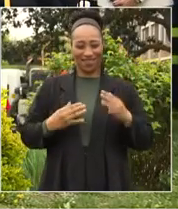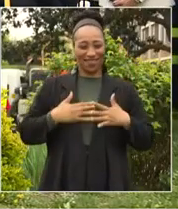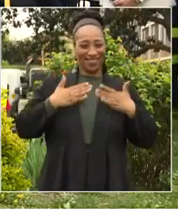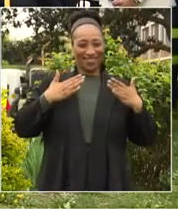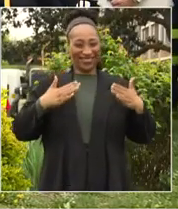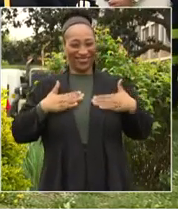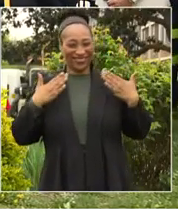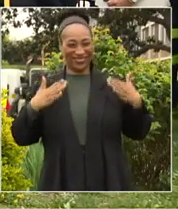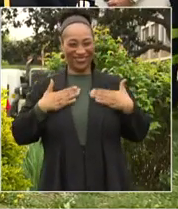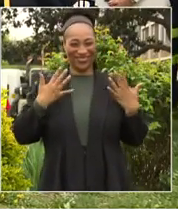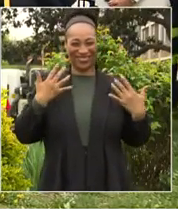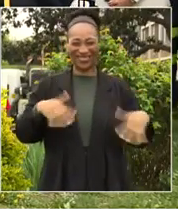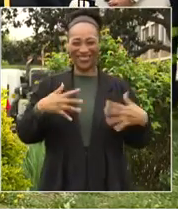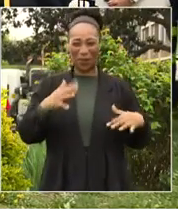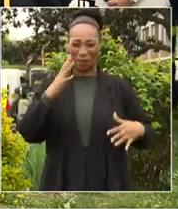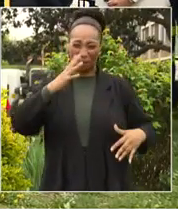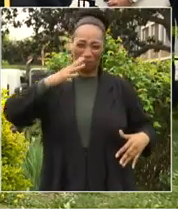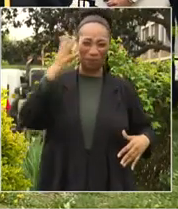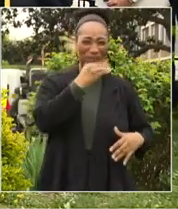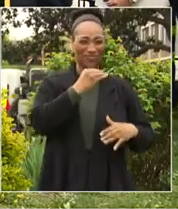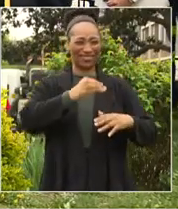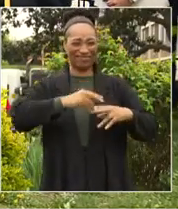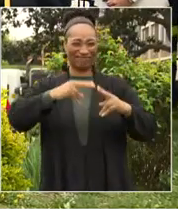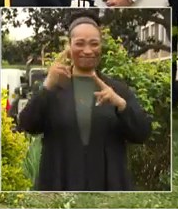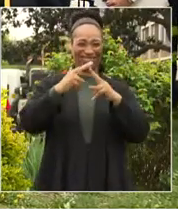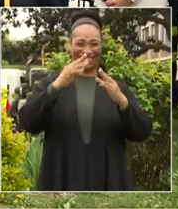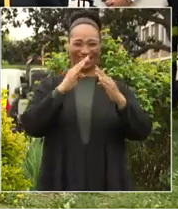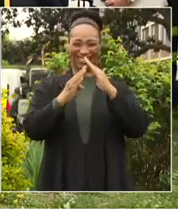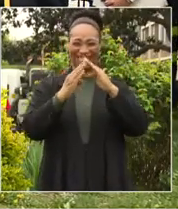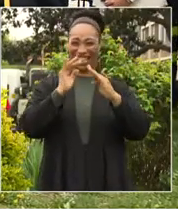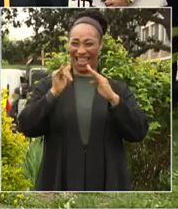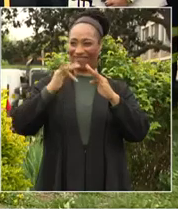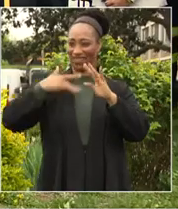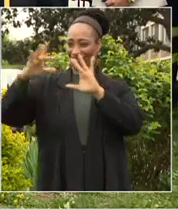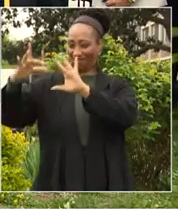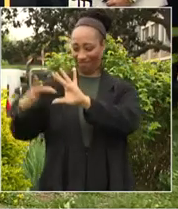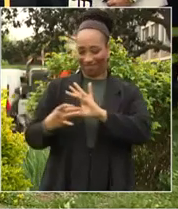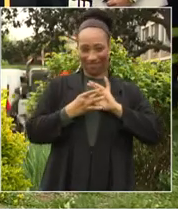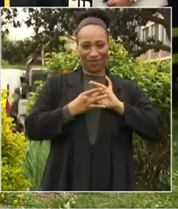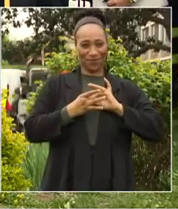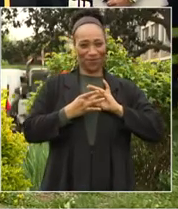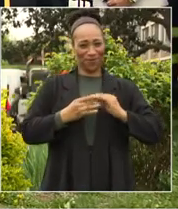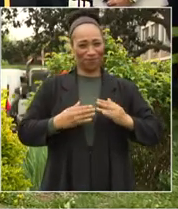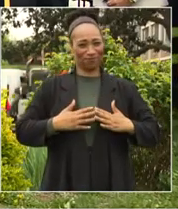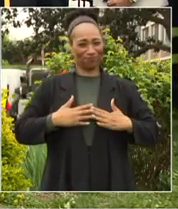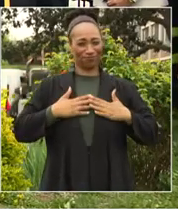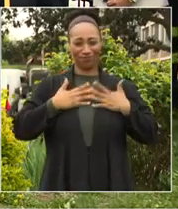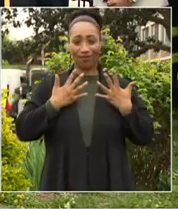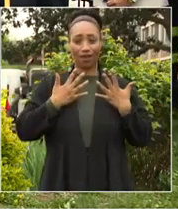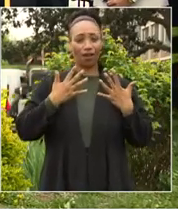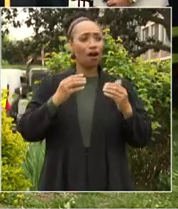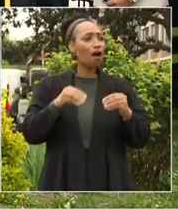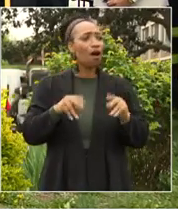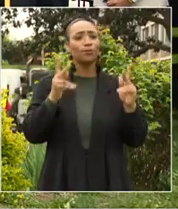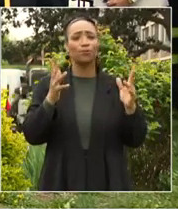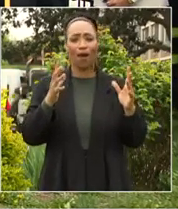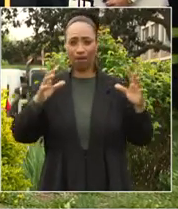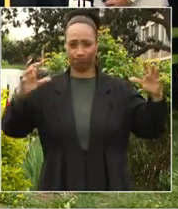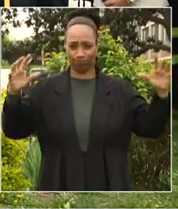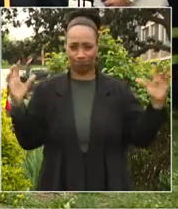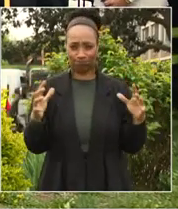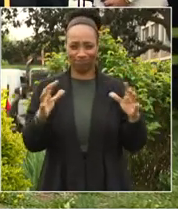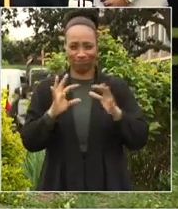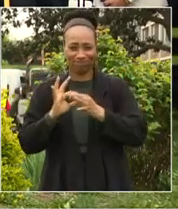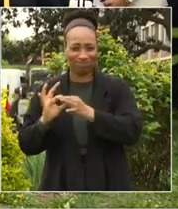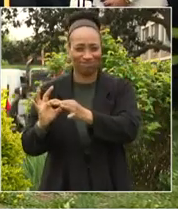They nourish our communities literally and bring people together. For the past decade, Mayor Muriel Bowser has led